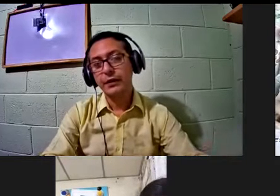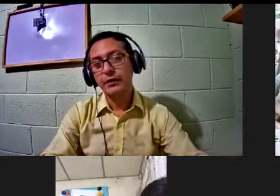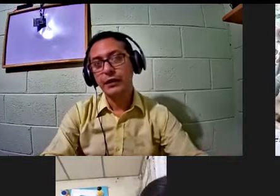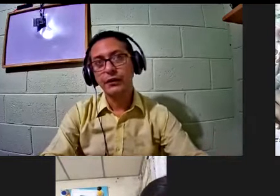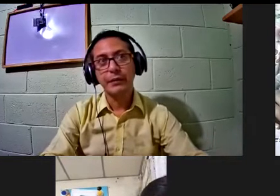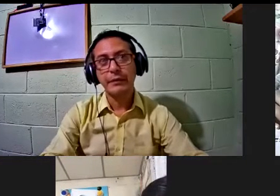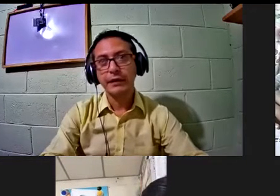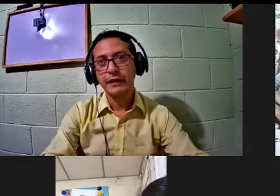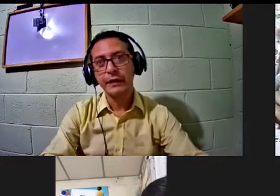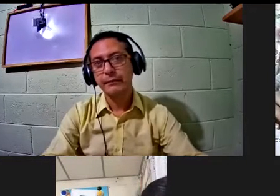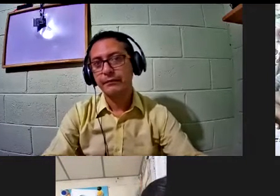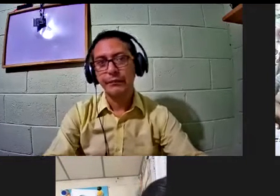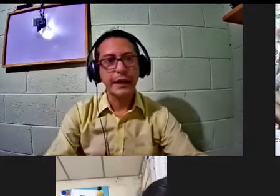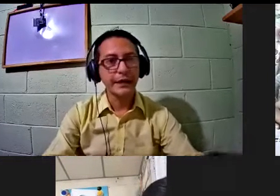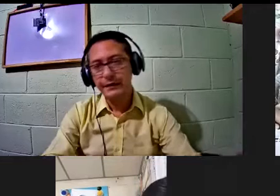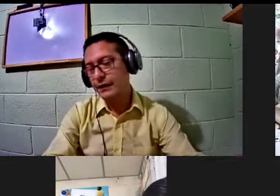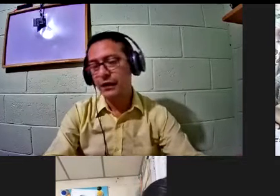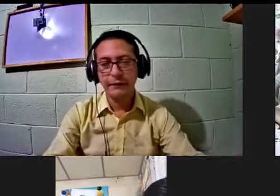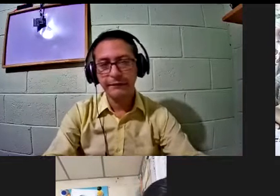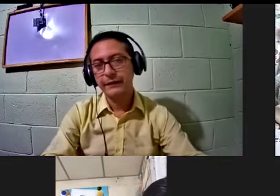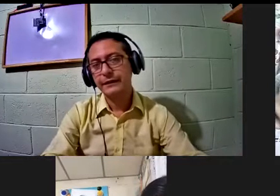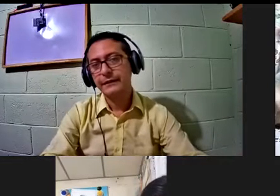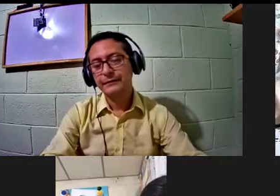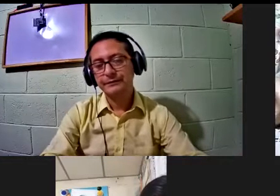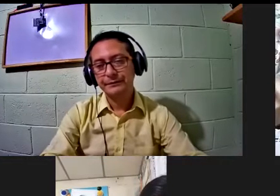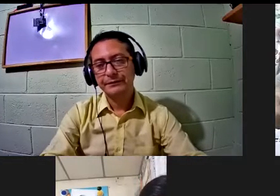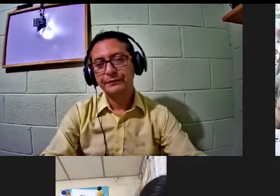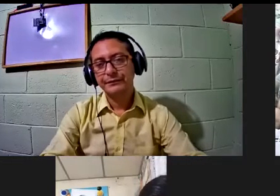Particularly because a lot of people is like buying stuff.